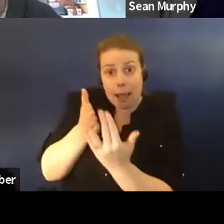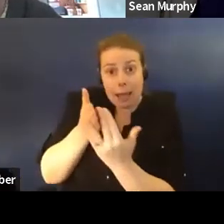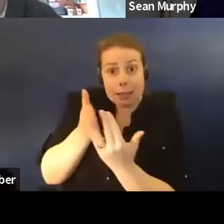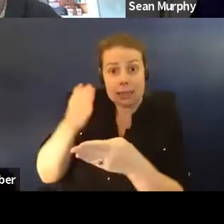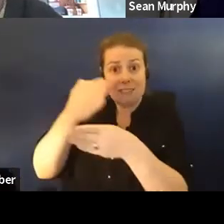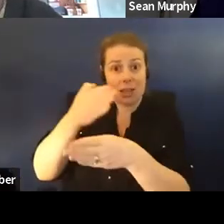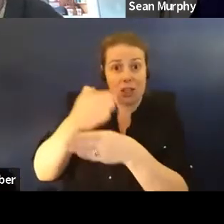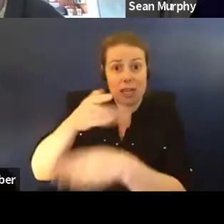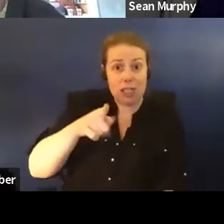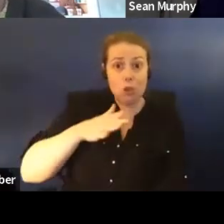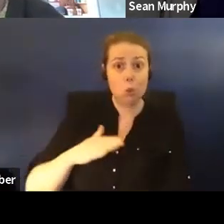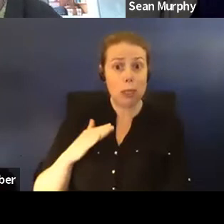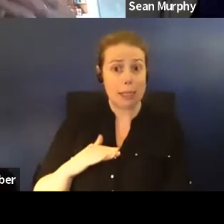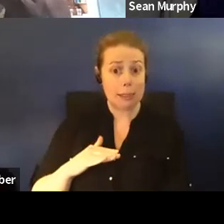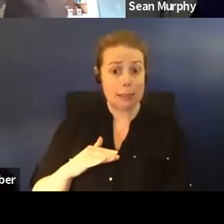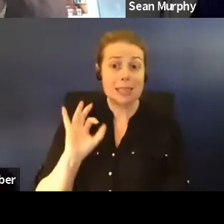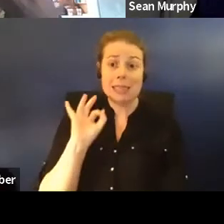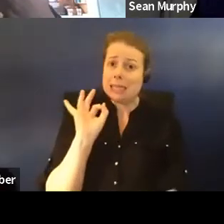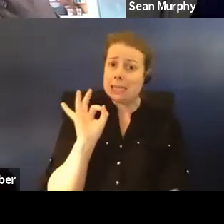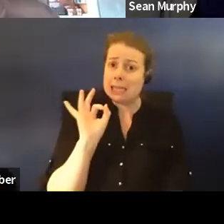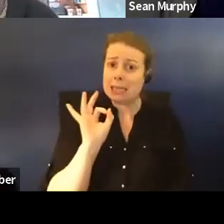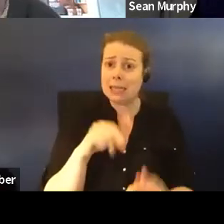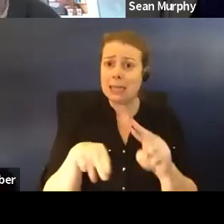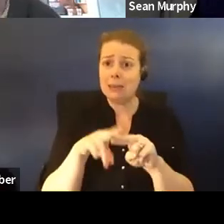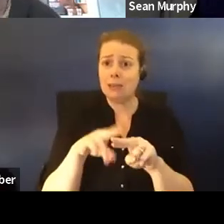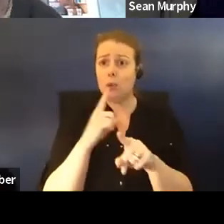you require, and especially when you're talking about